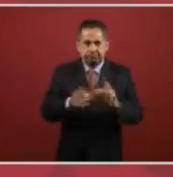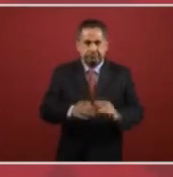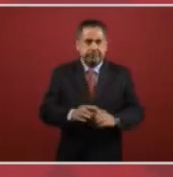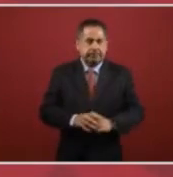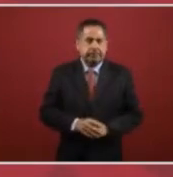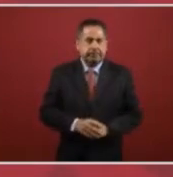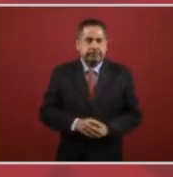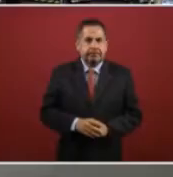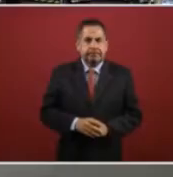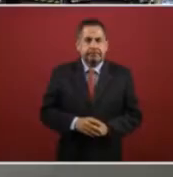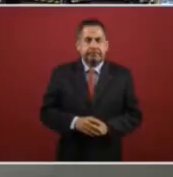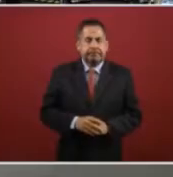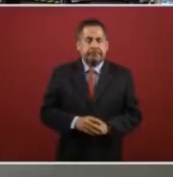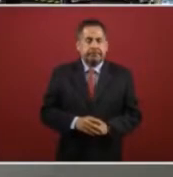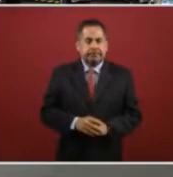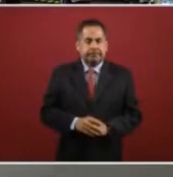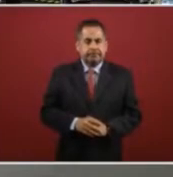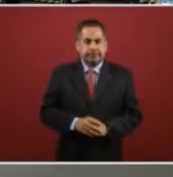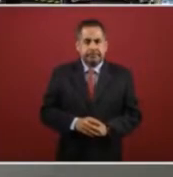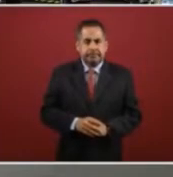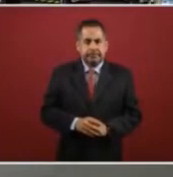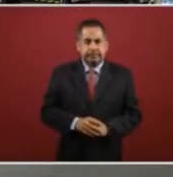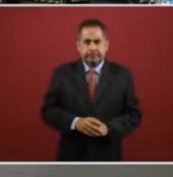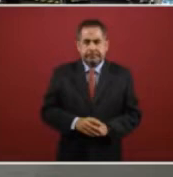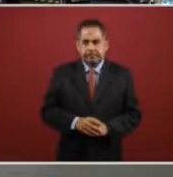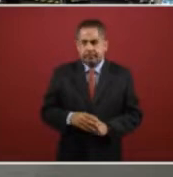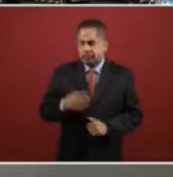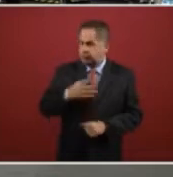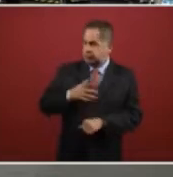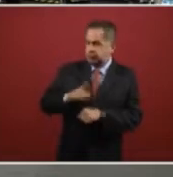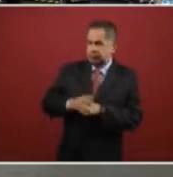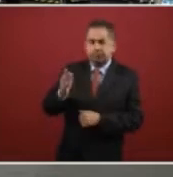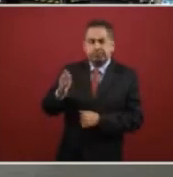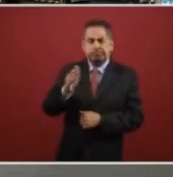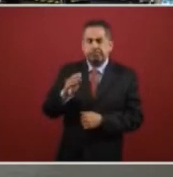democratic union or syndicate.